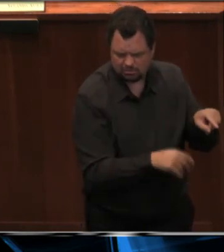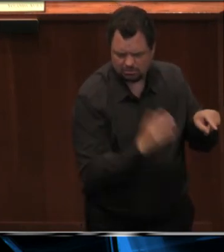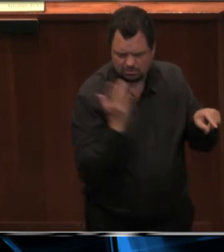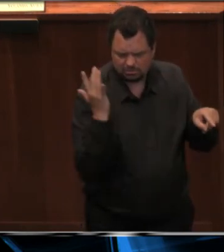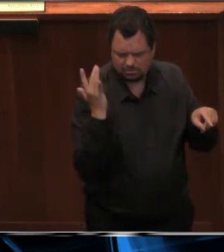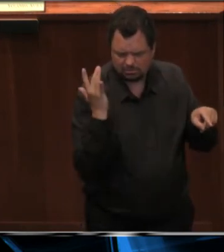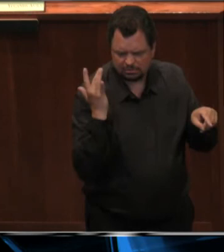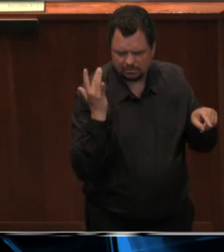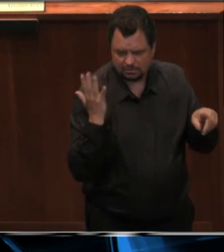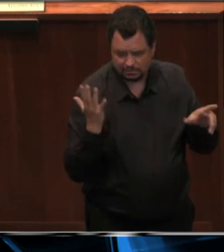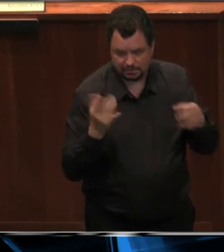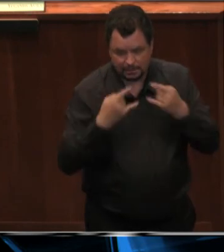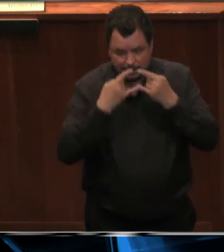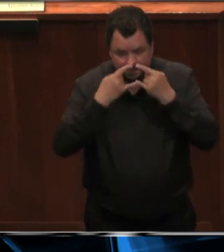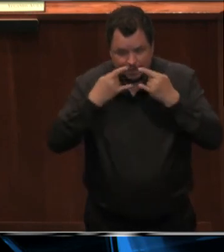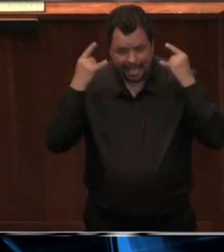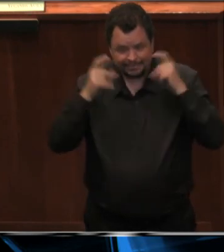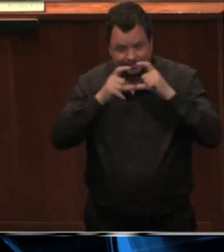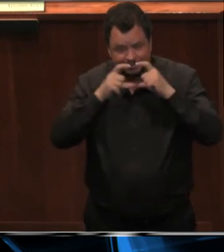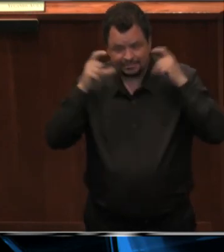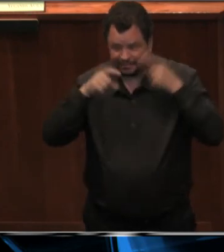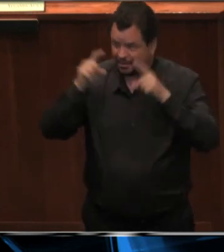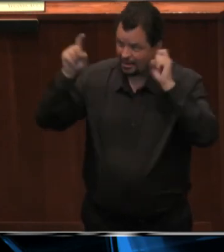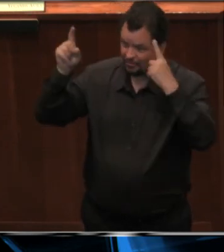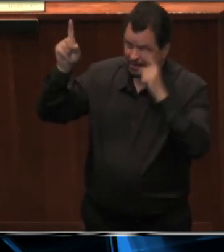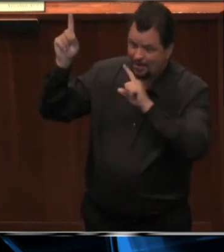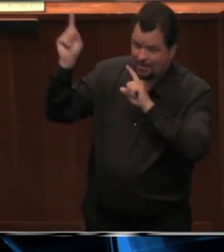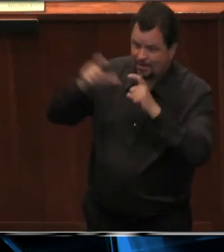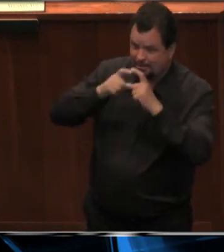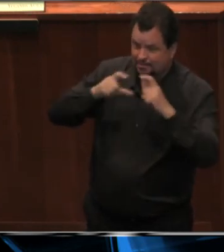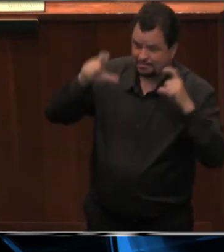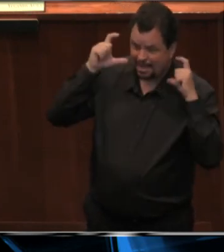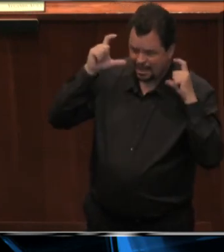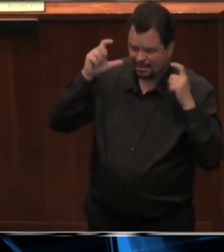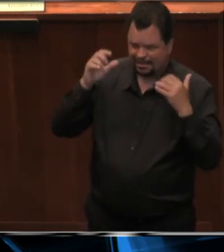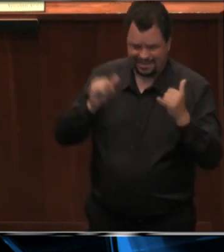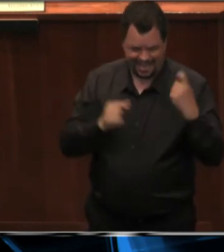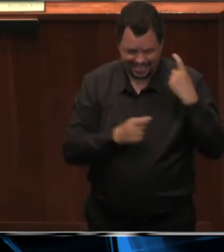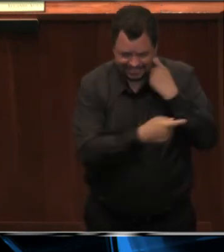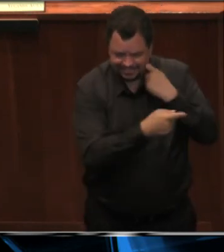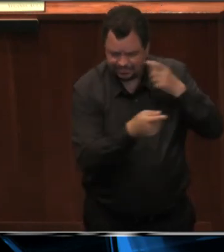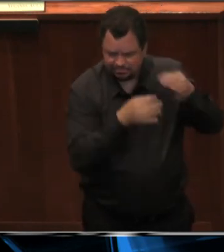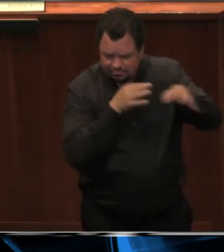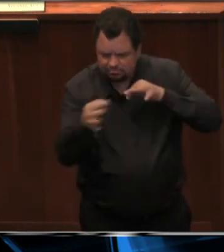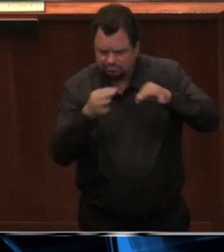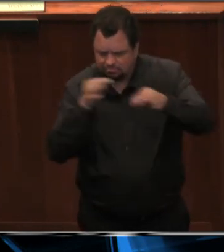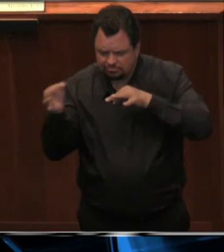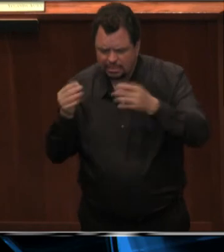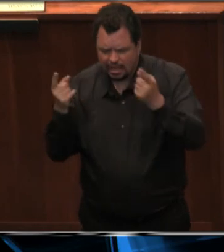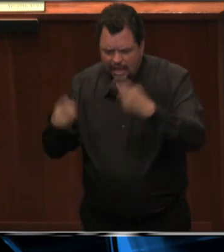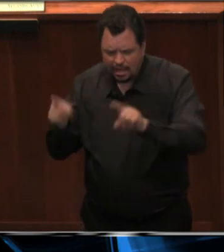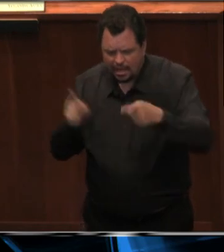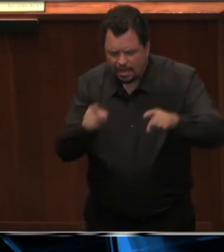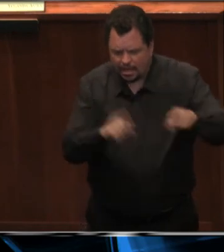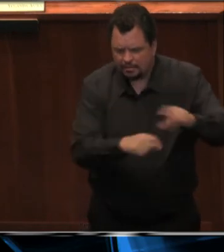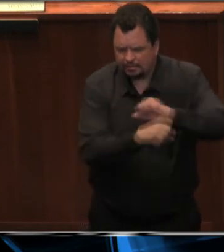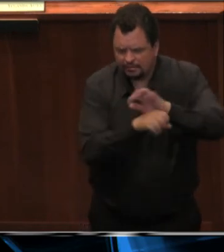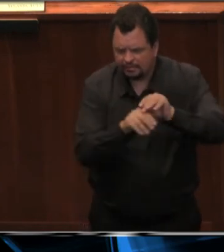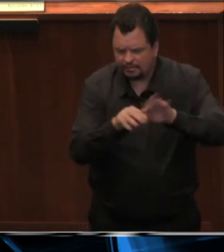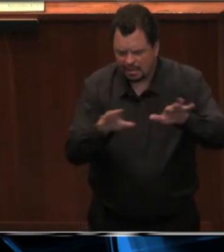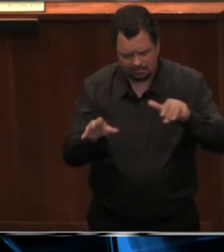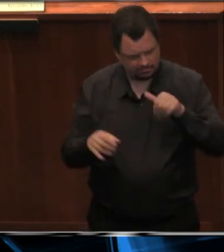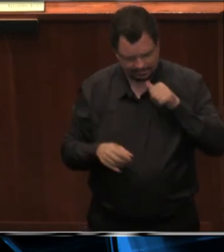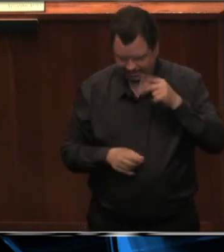governor and the current mitigation plan that has been lined out, we will not see the results for hopefully a downward trend for at least